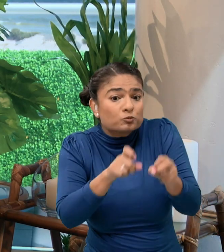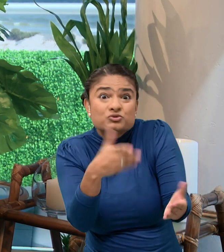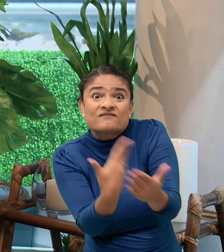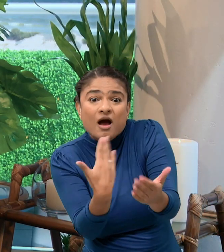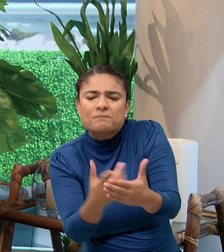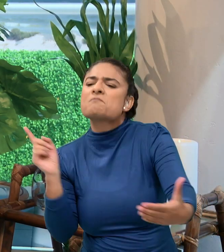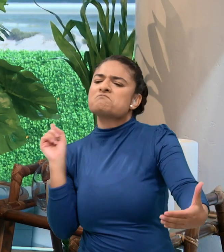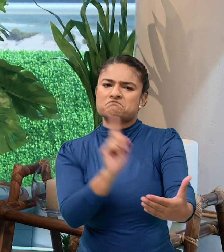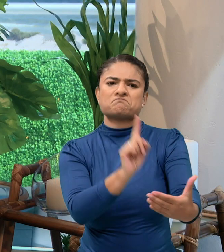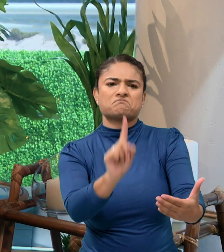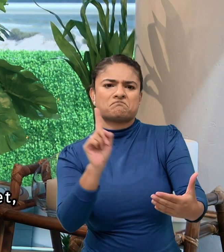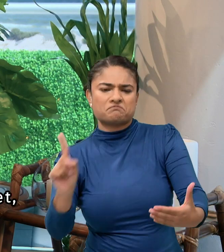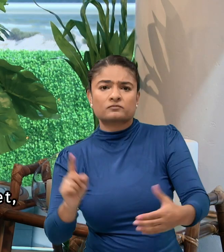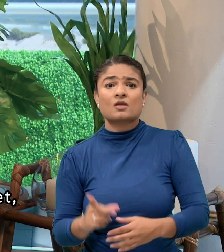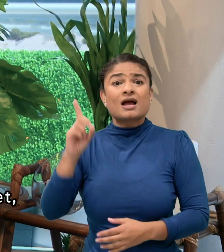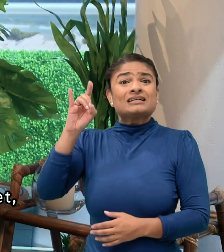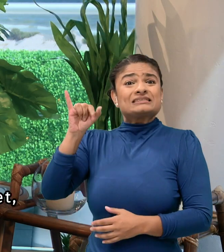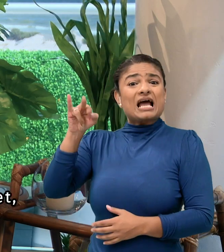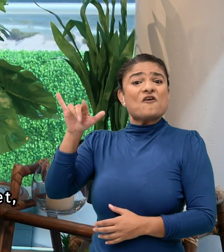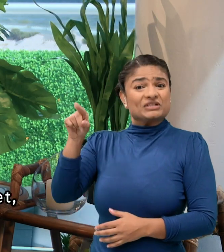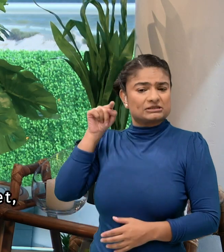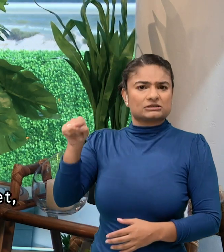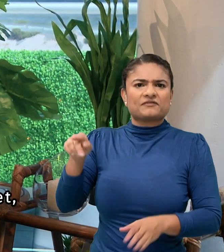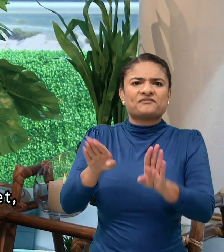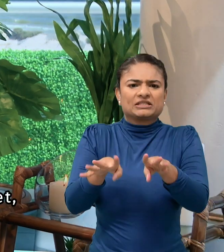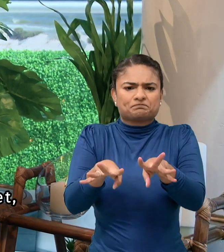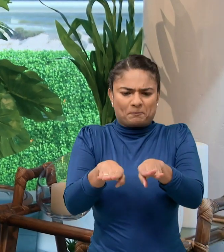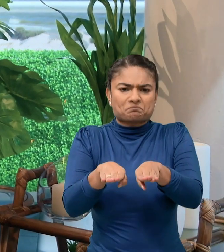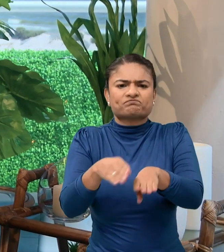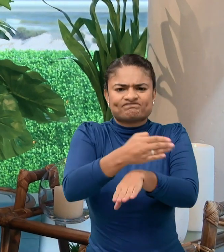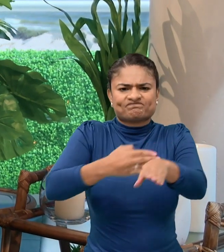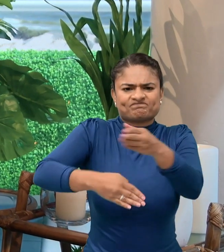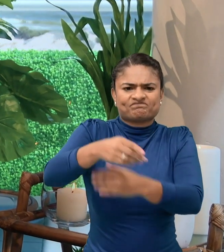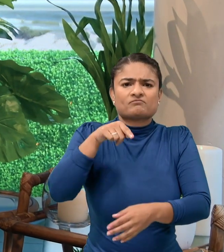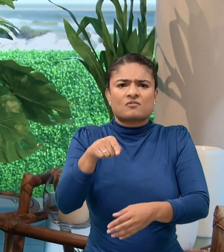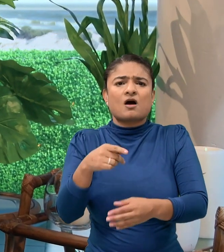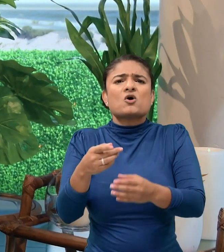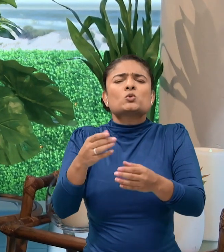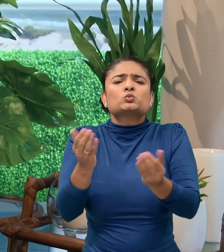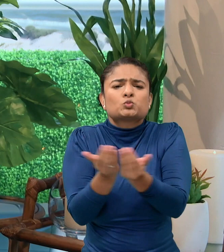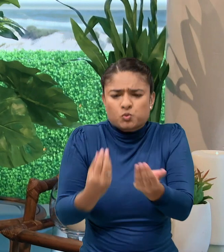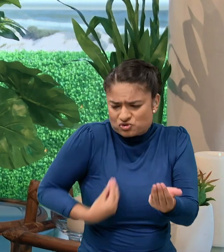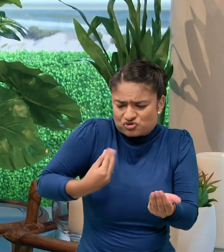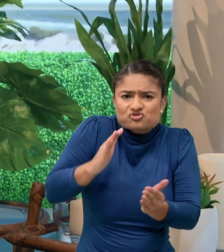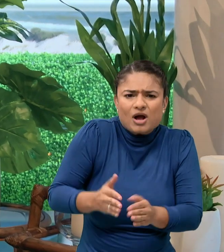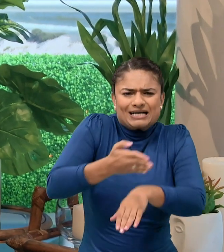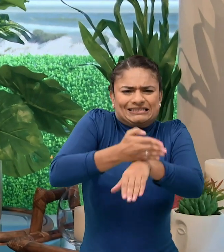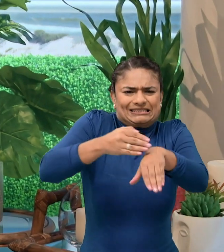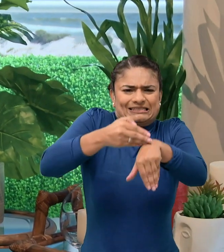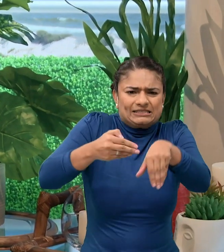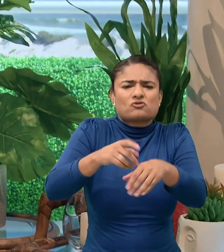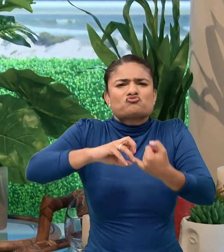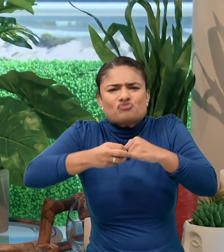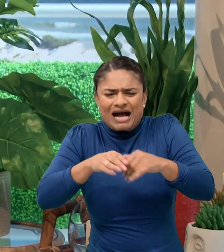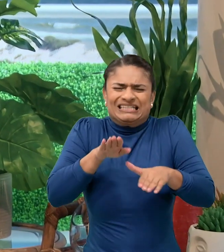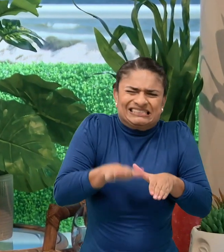all available opportunities. David Mithi was born with club feet, which was partially corrected through surgery as a child. This enabled